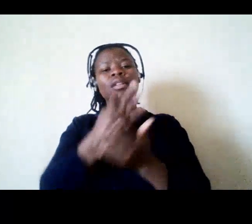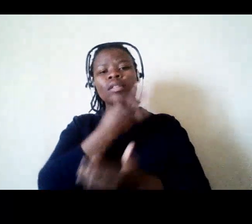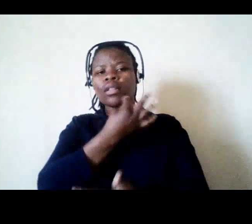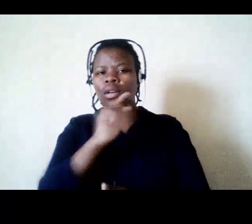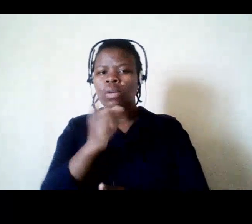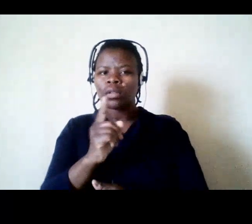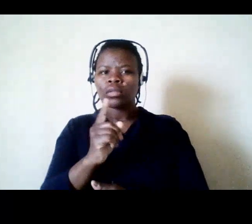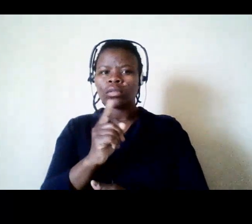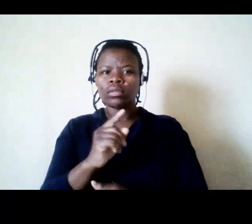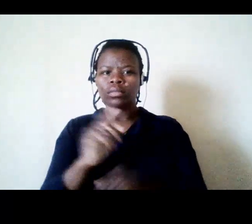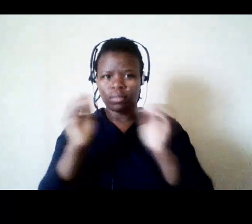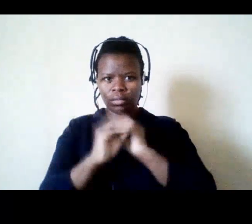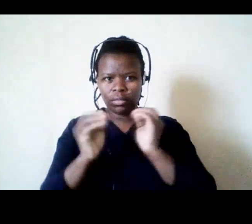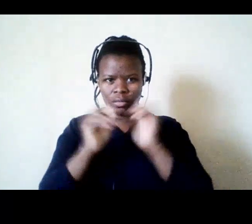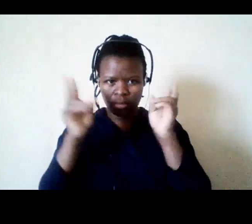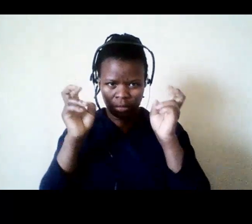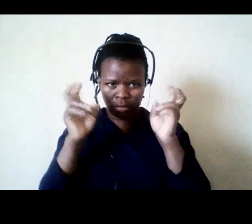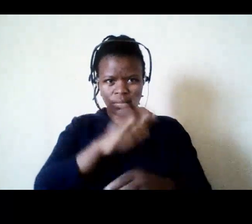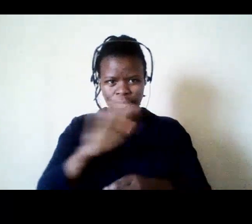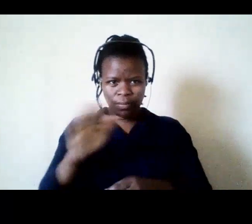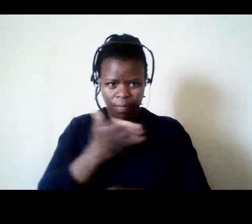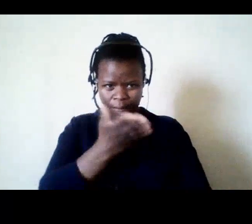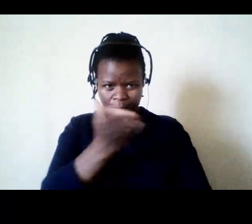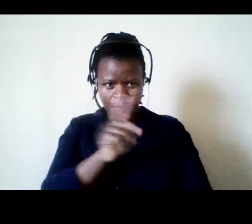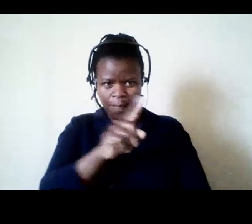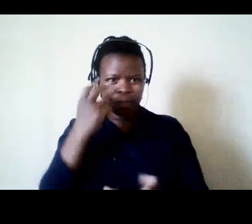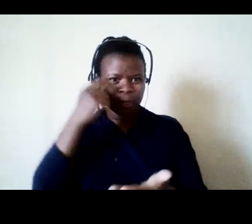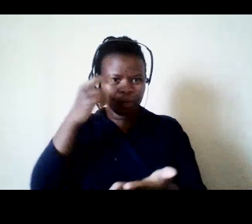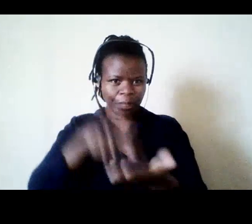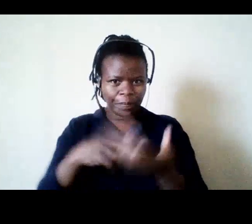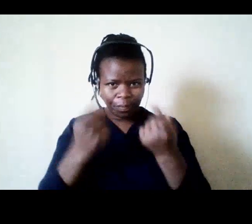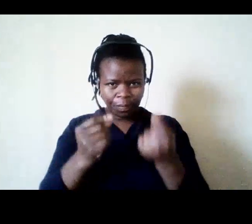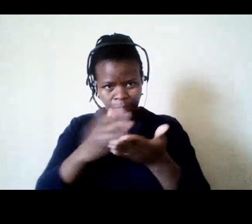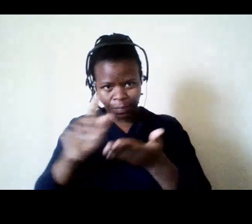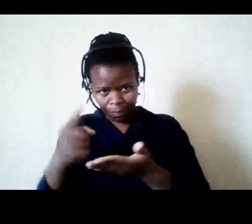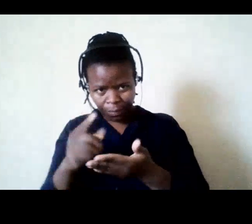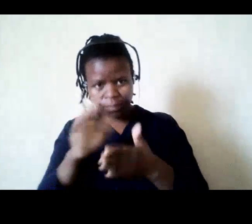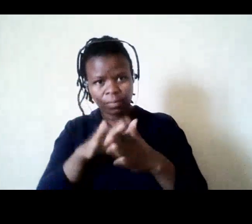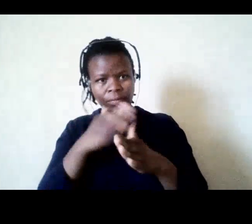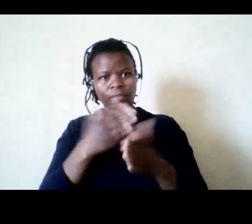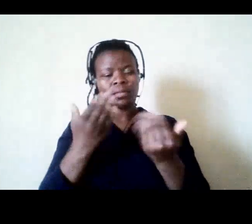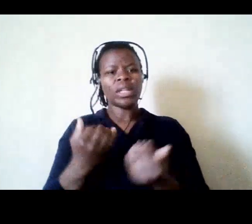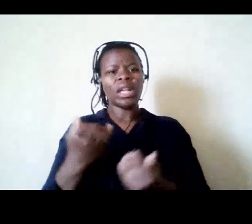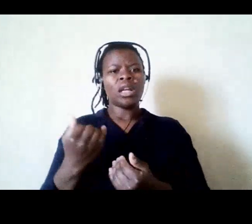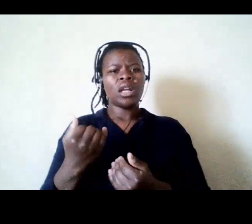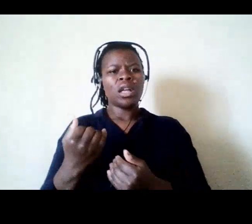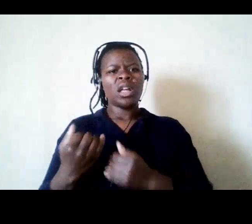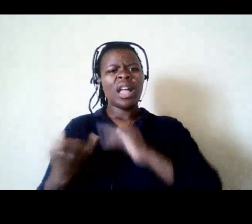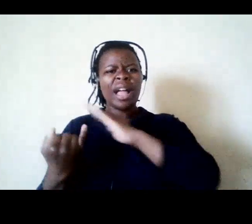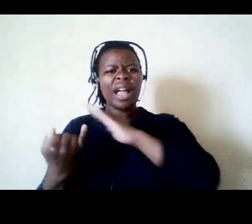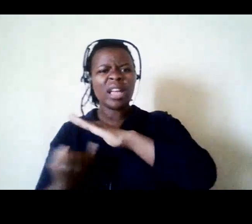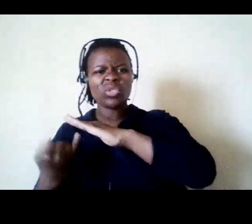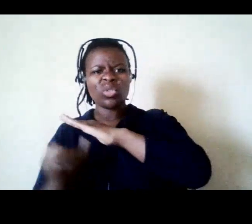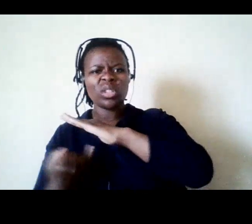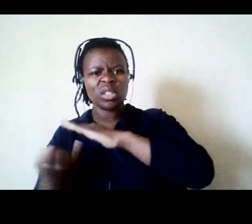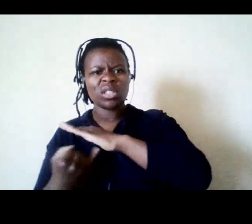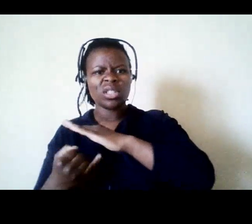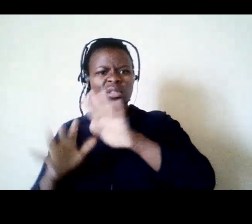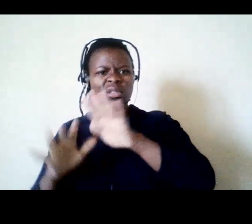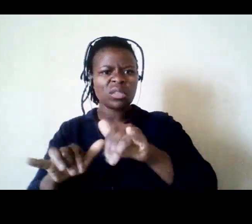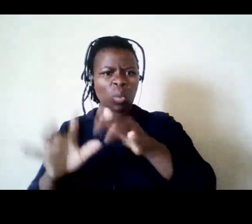children, but we need to do something for them, because I mean now they're isolated, they are at home, so their values did